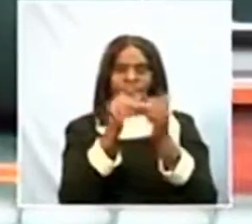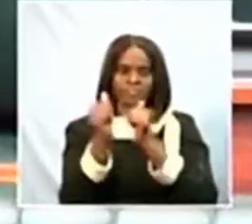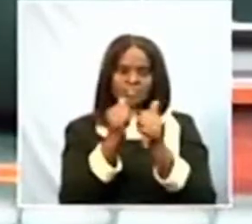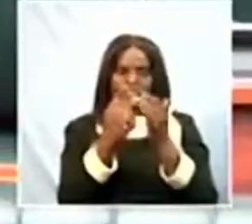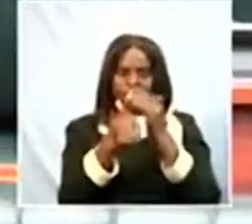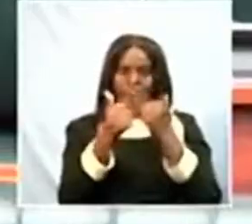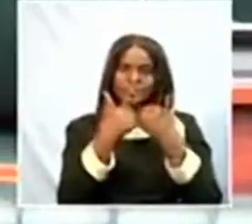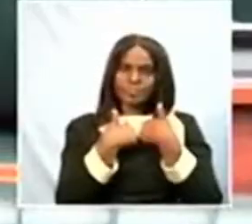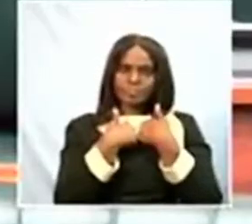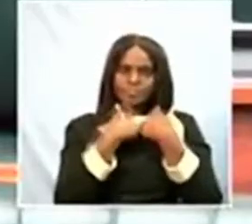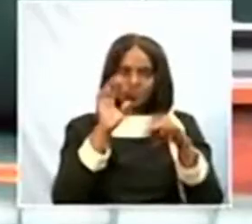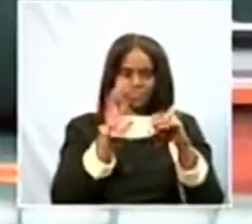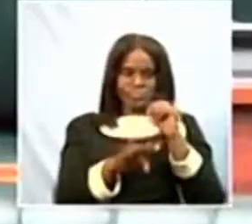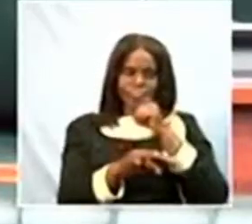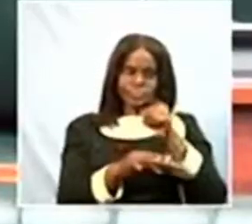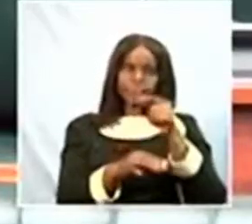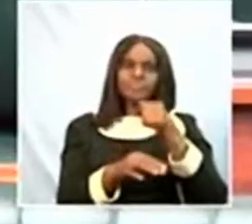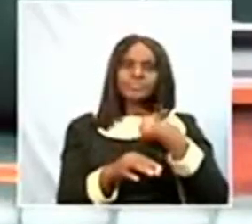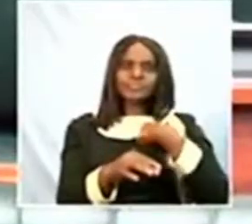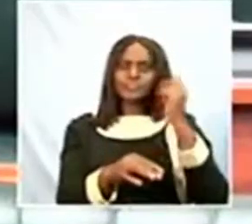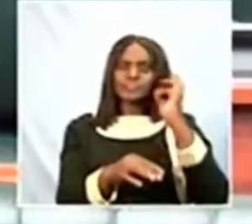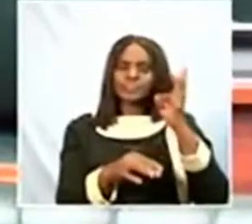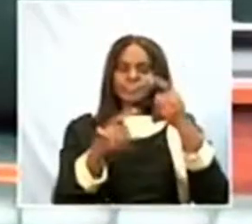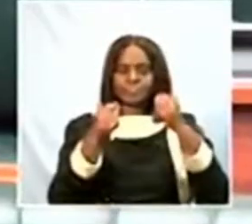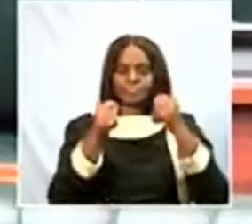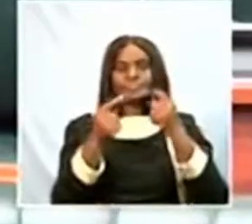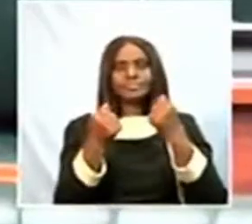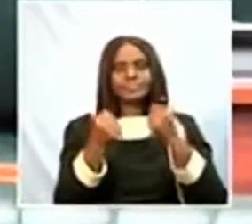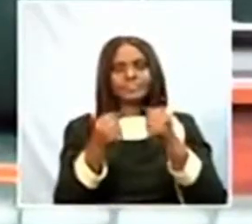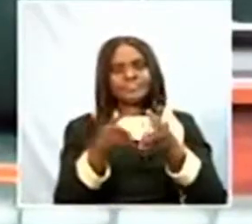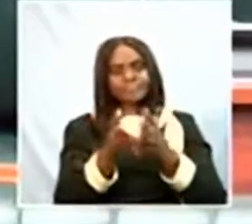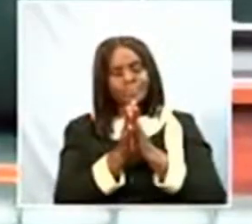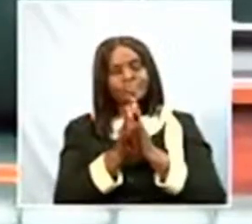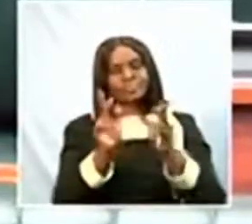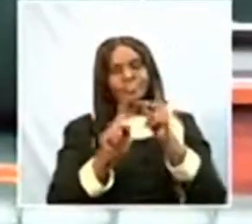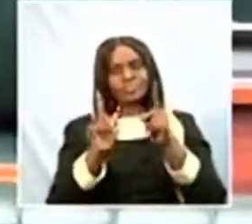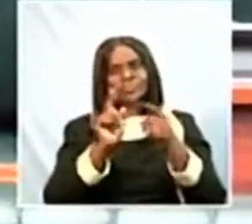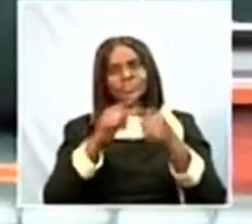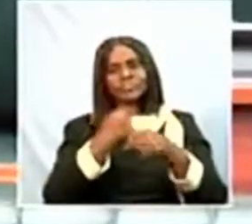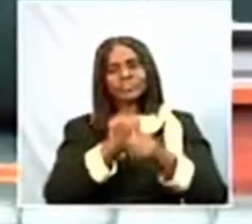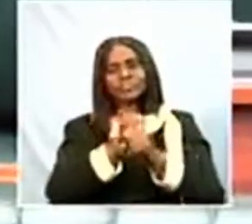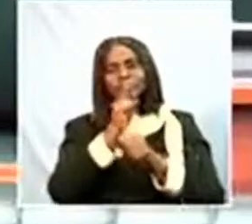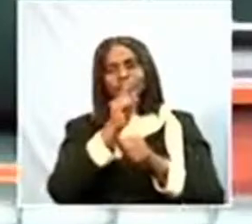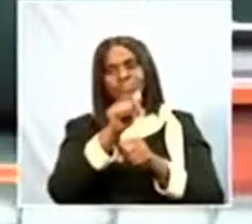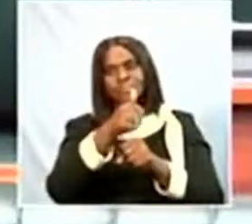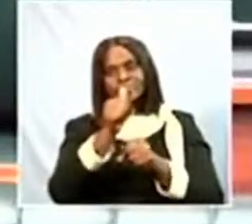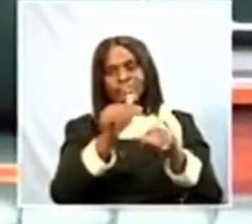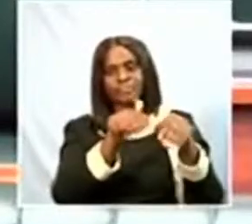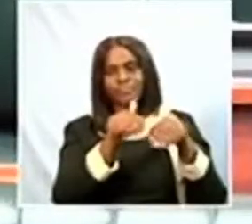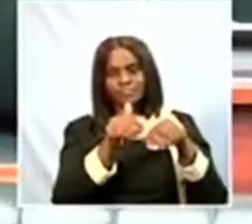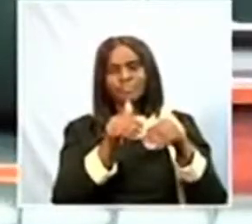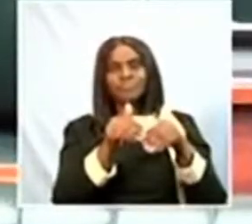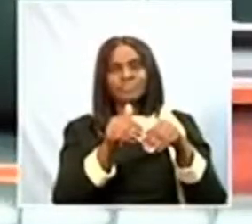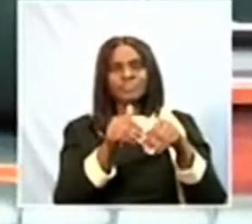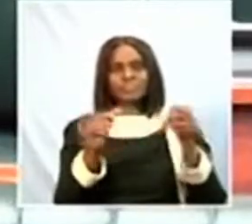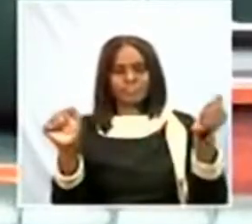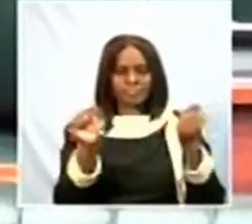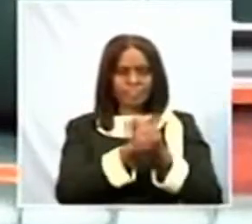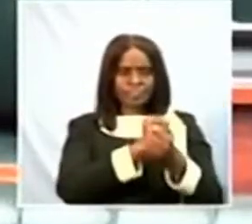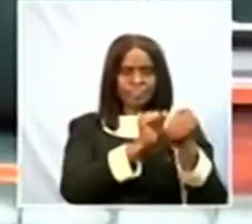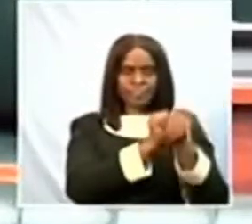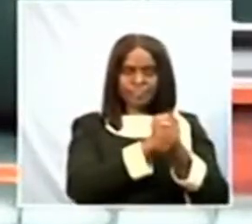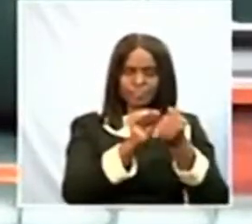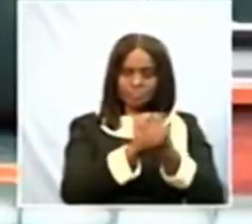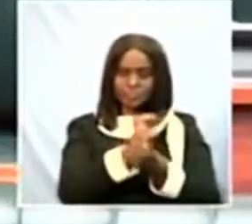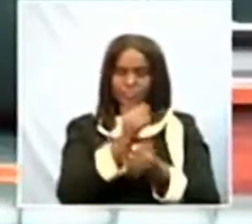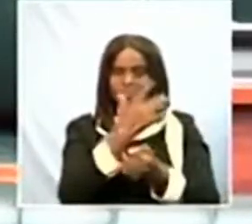there. Other than that, I would strongly urge the general public to ensure that they avoid vandalizing amenities